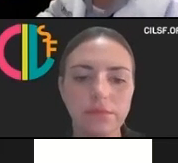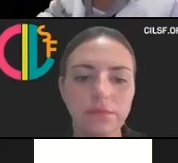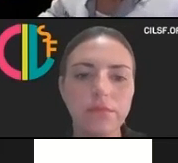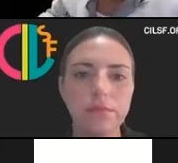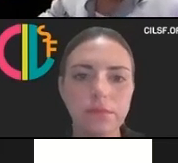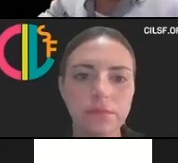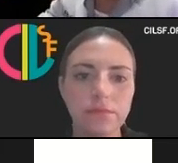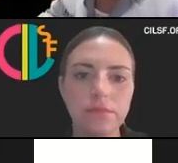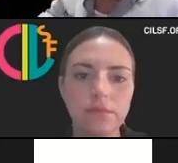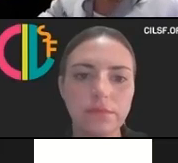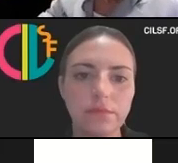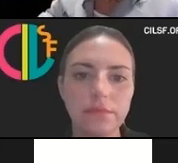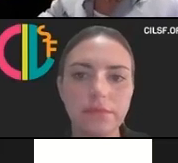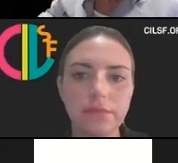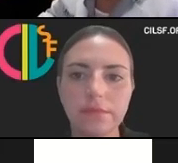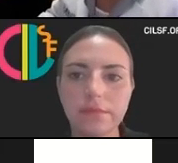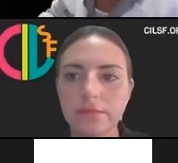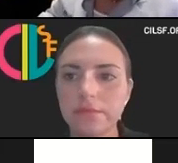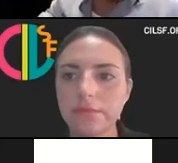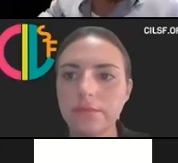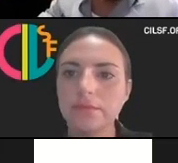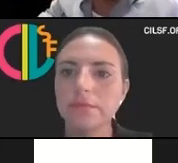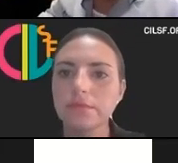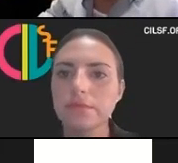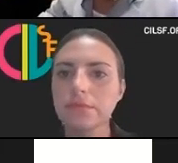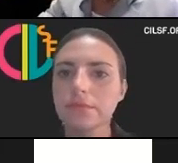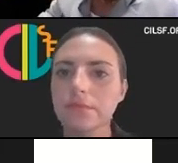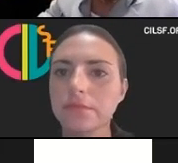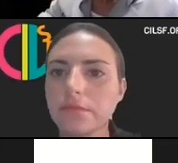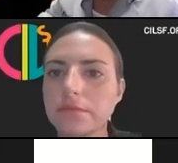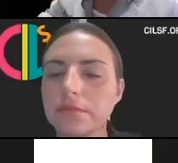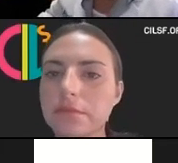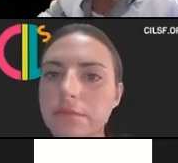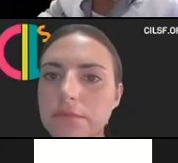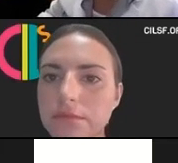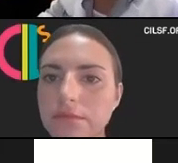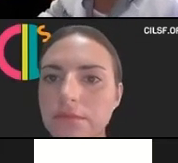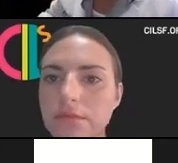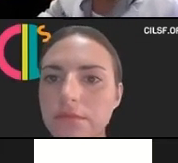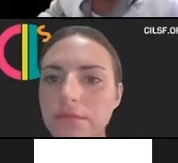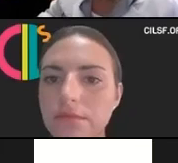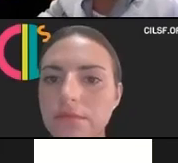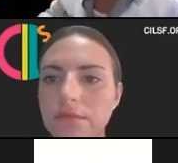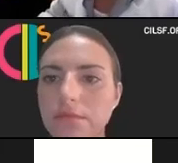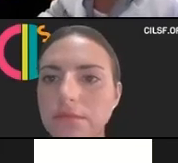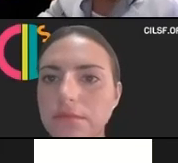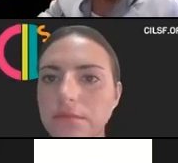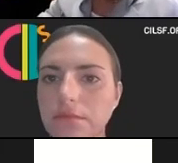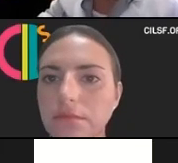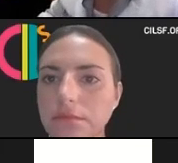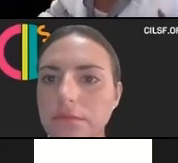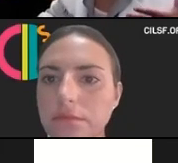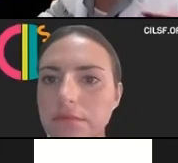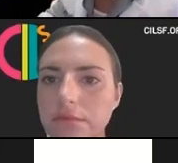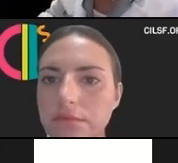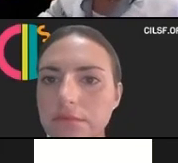for whatever personal gain spreading this misinformation, this is another meeting. This is a doctor who, again, sounded very professional and